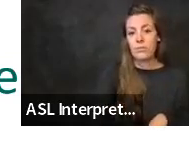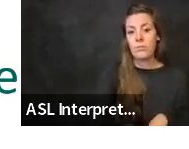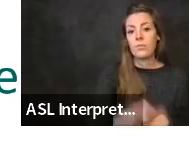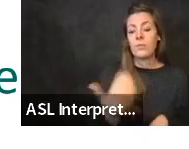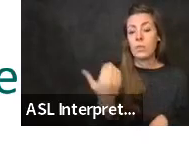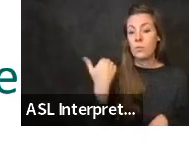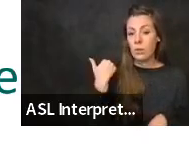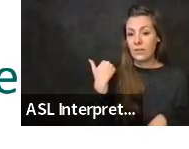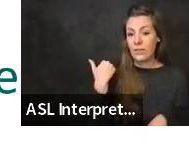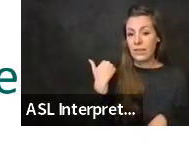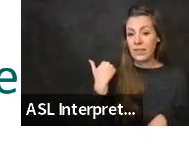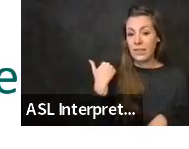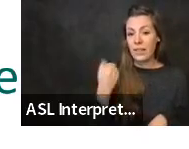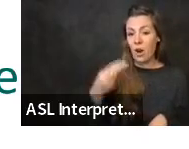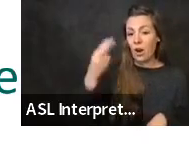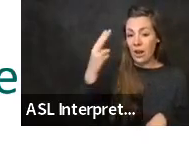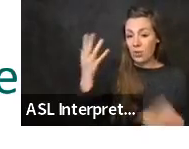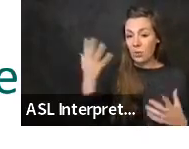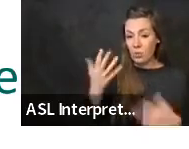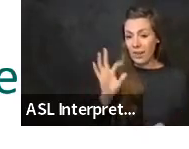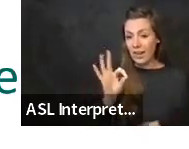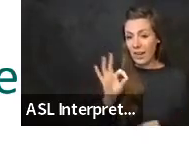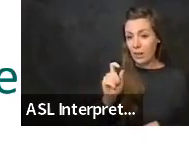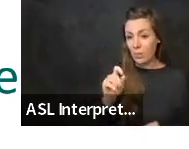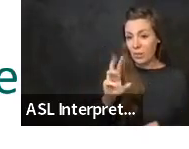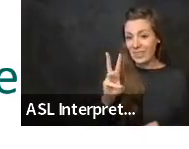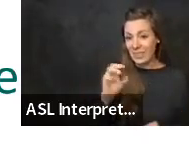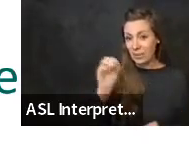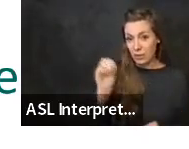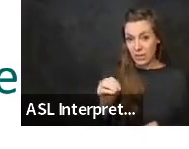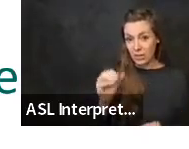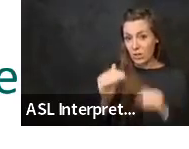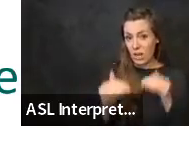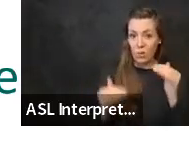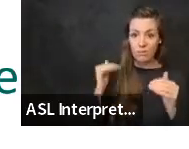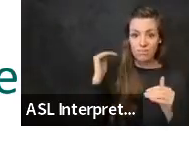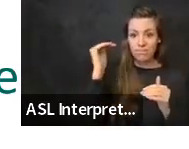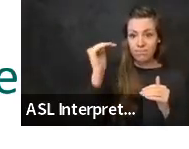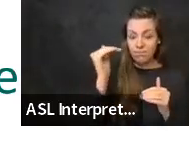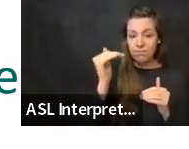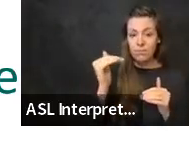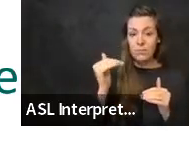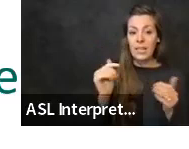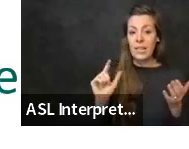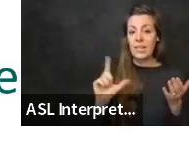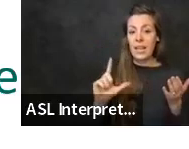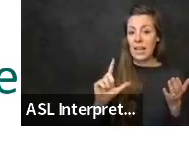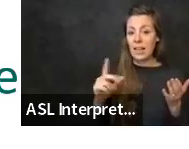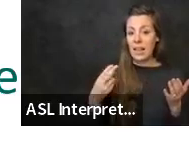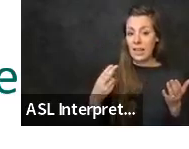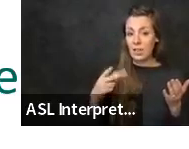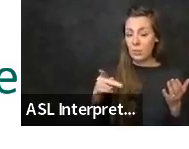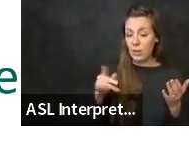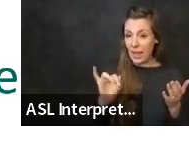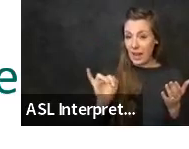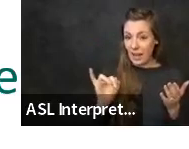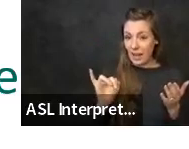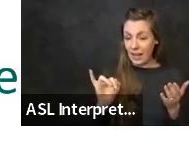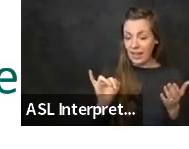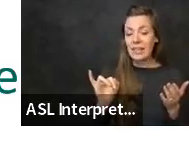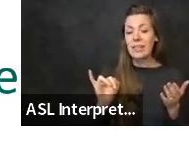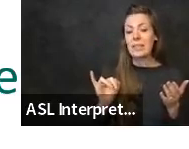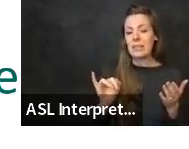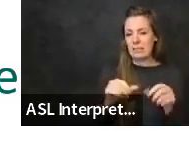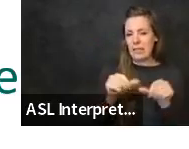had been 9.6%. In the lowest healthy places index quartile, these are the areas of the community where